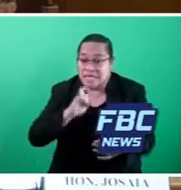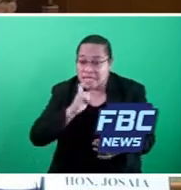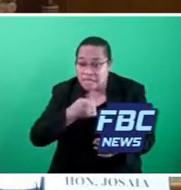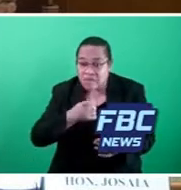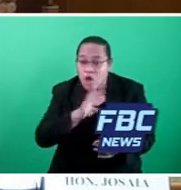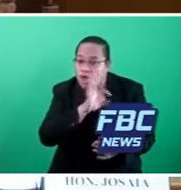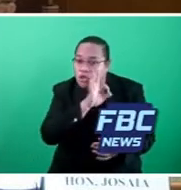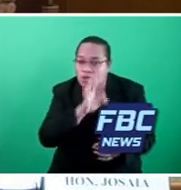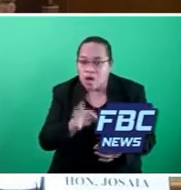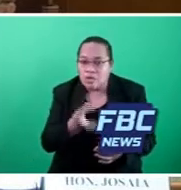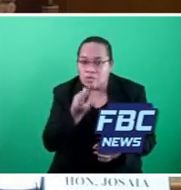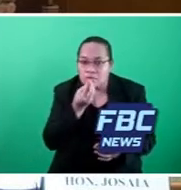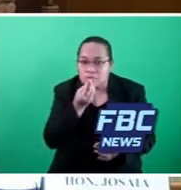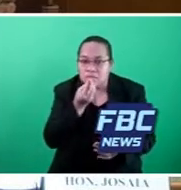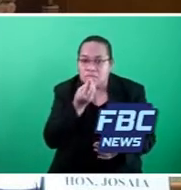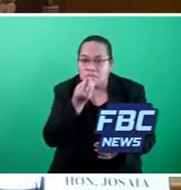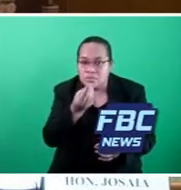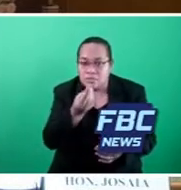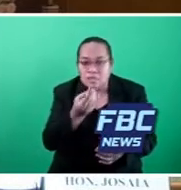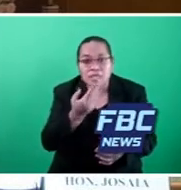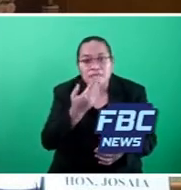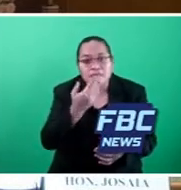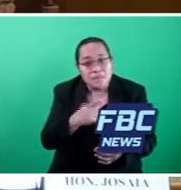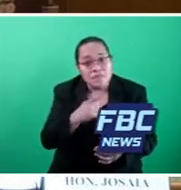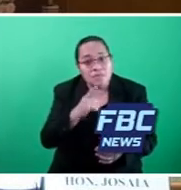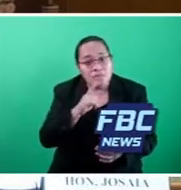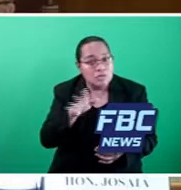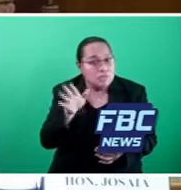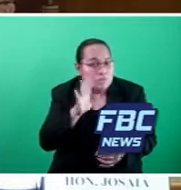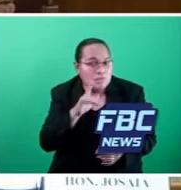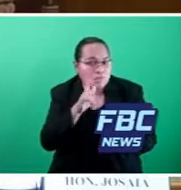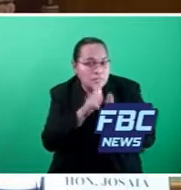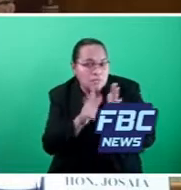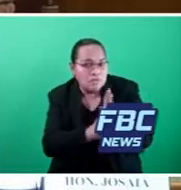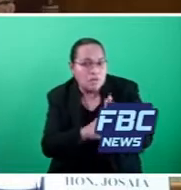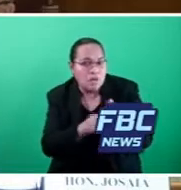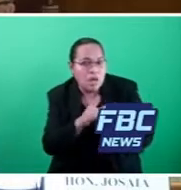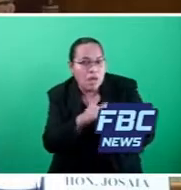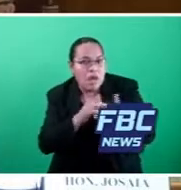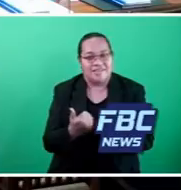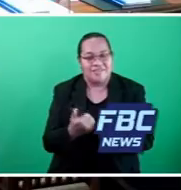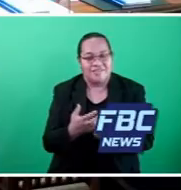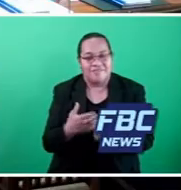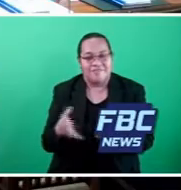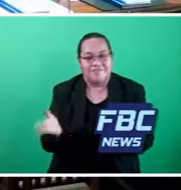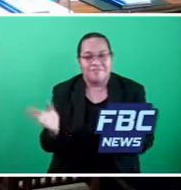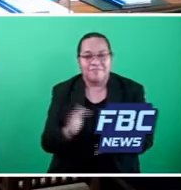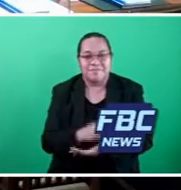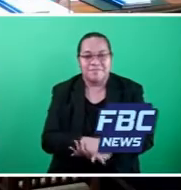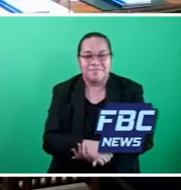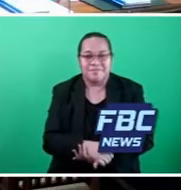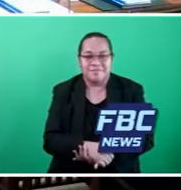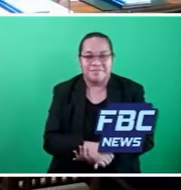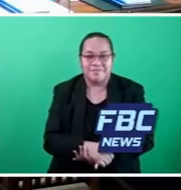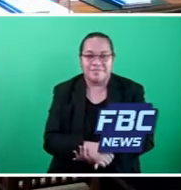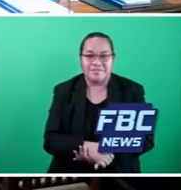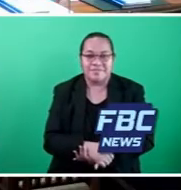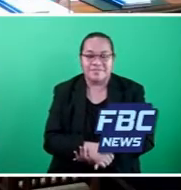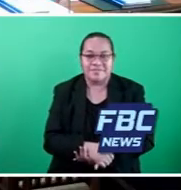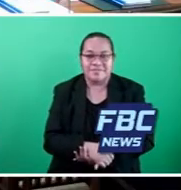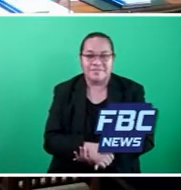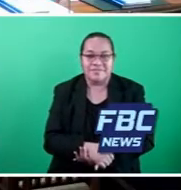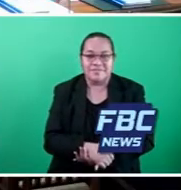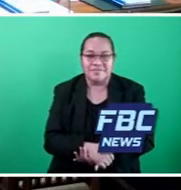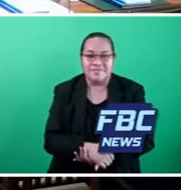not hesitate to lodge a complaint with the Legal Practitioners Unit. It has been revealed in Parliament that